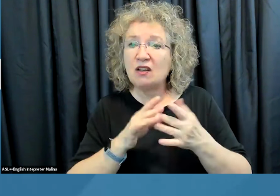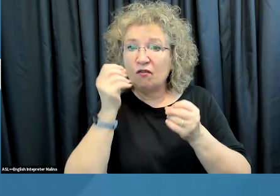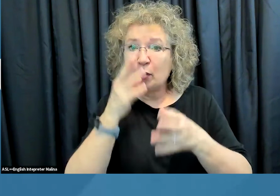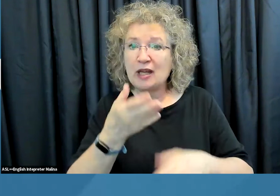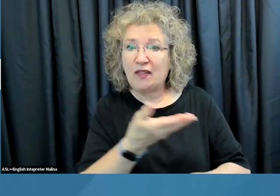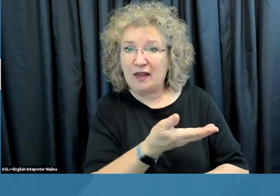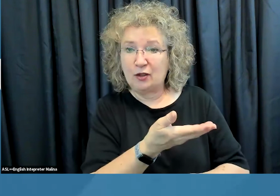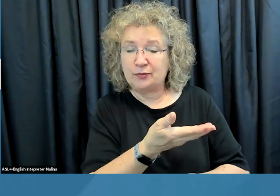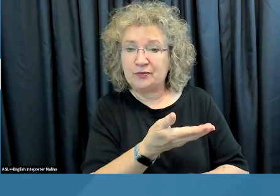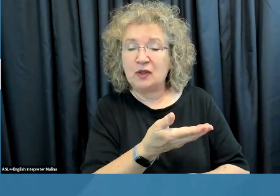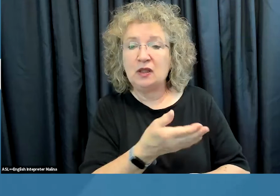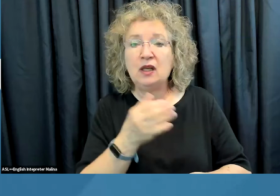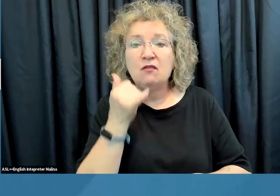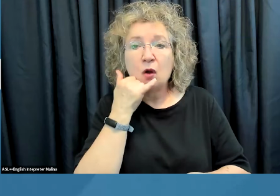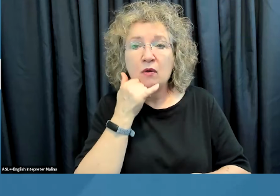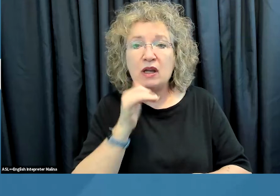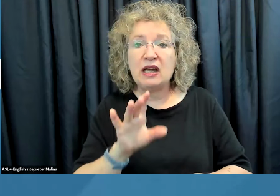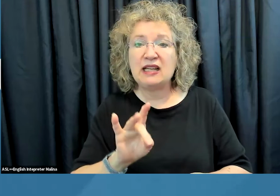number is